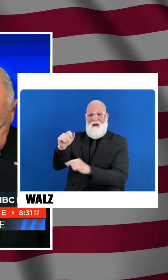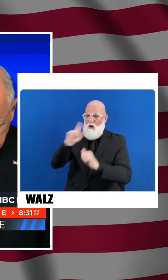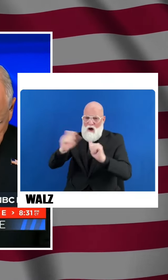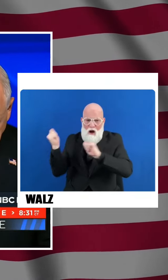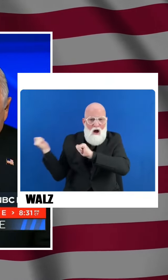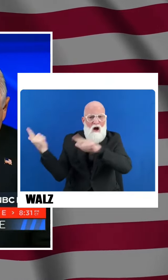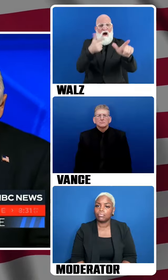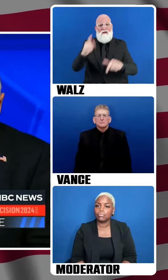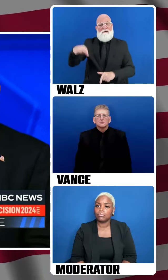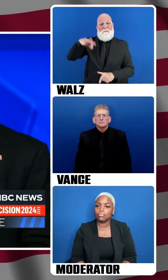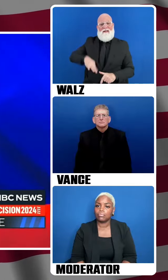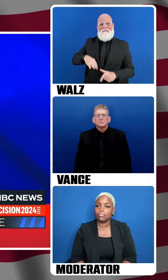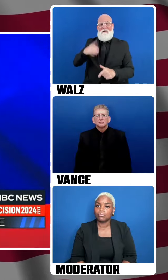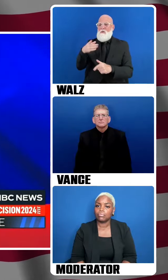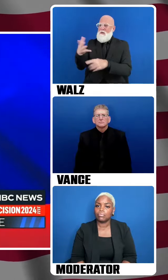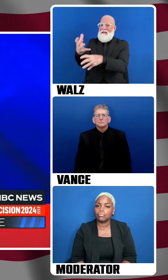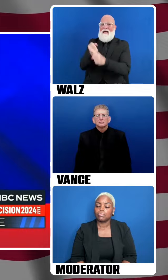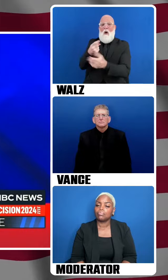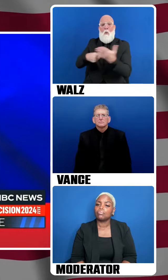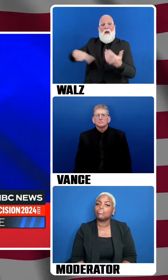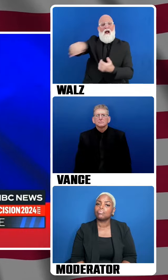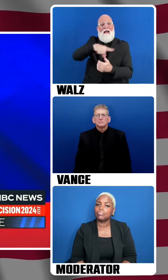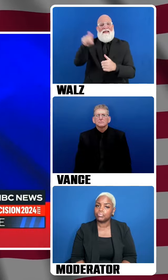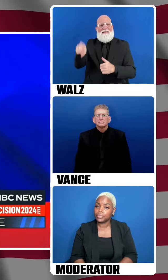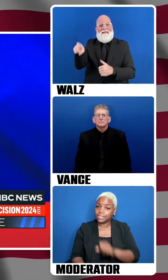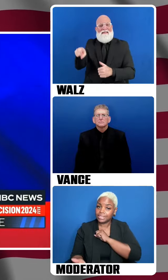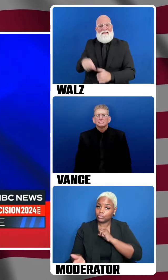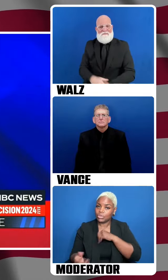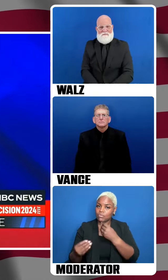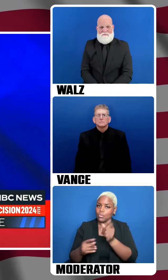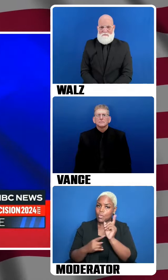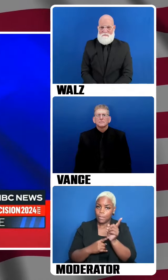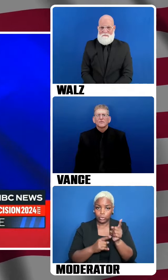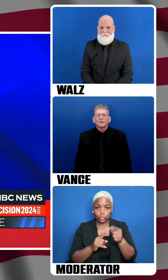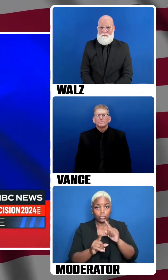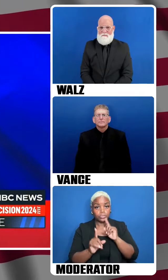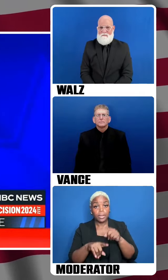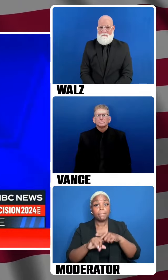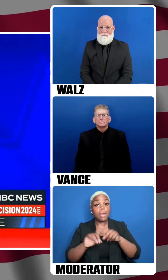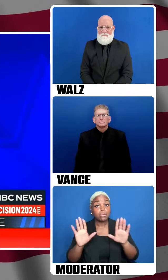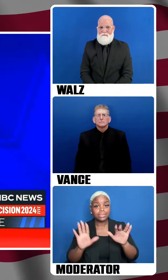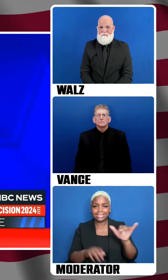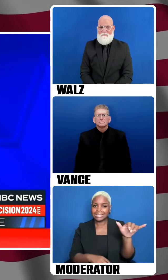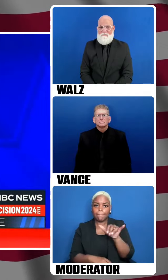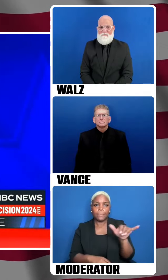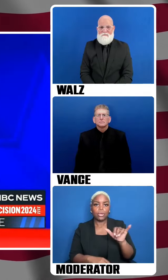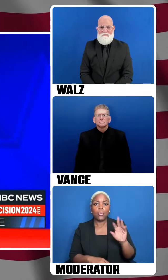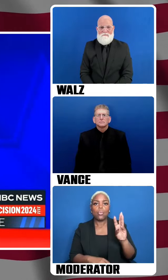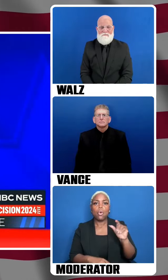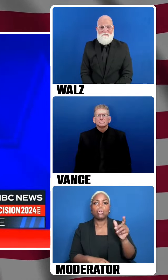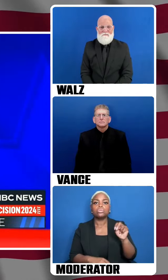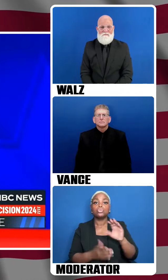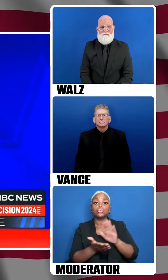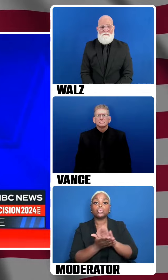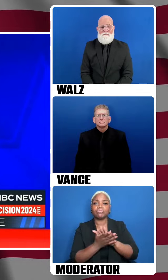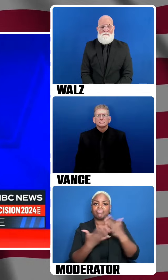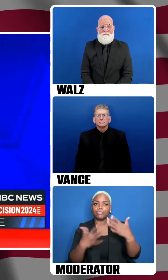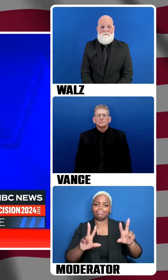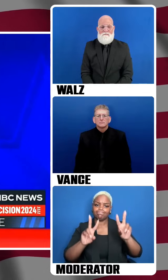to give you a moment to respond on that. But similarly, the Wharton School has done an analysis of the Trump plan and says it would increase the